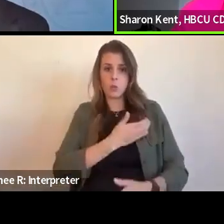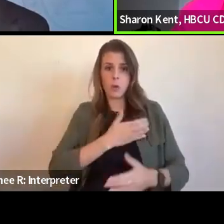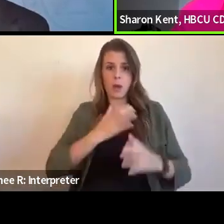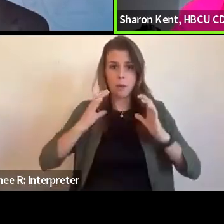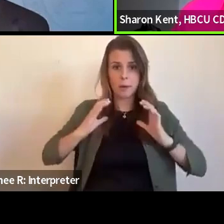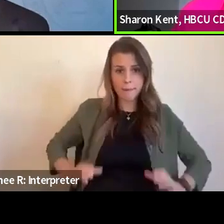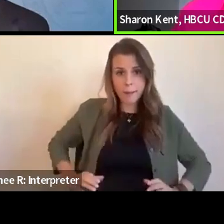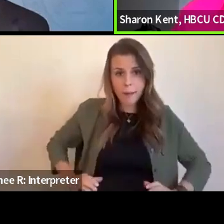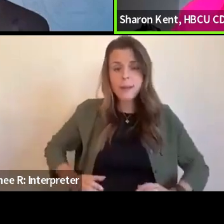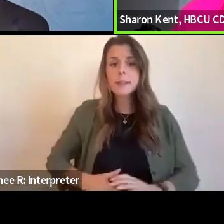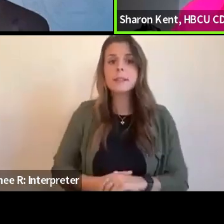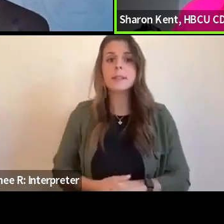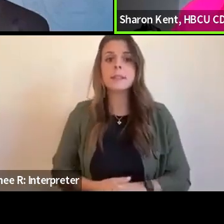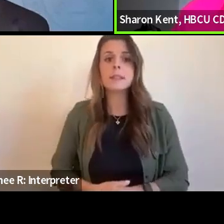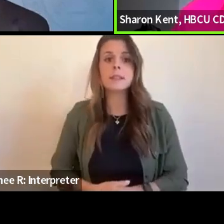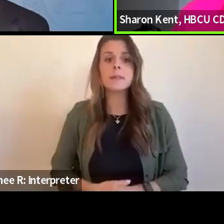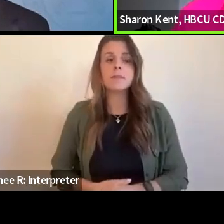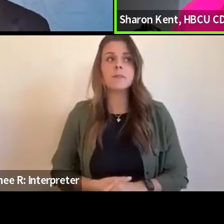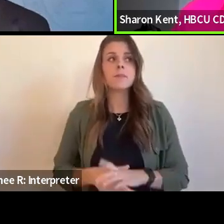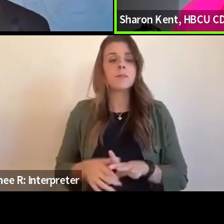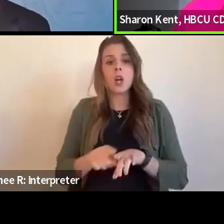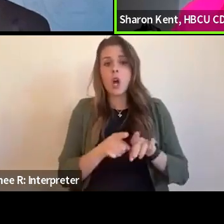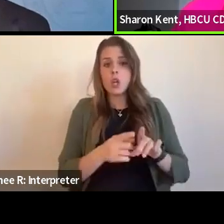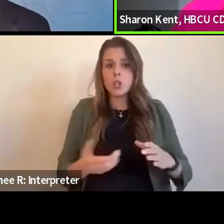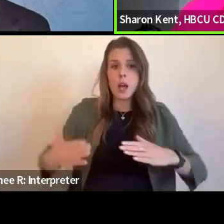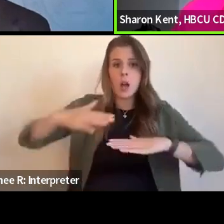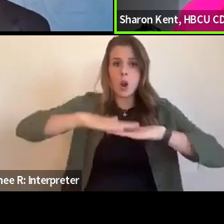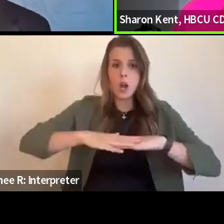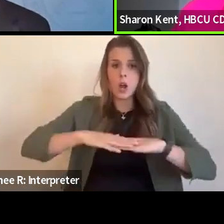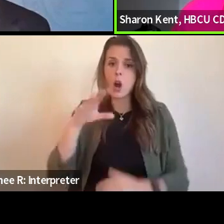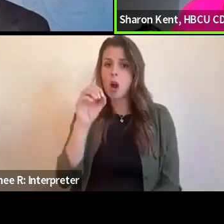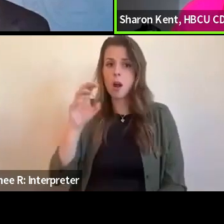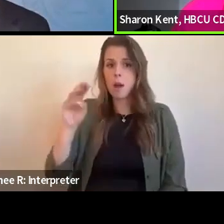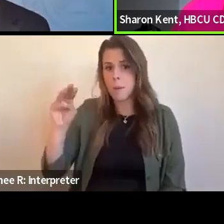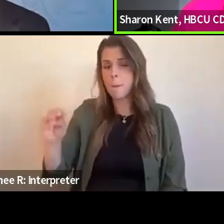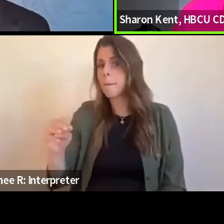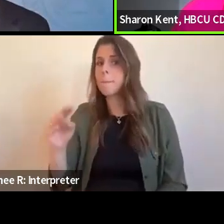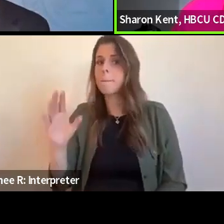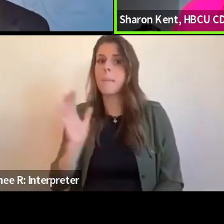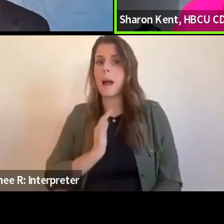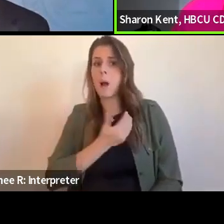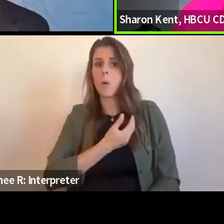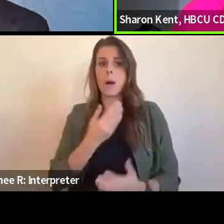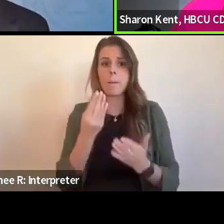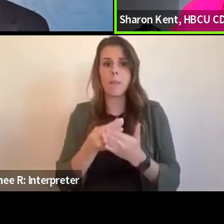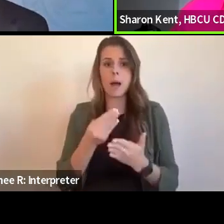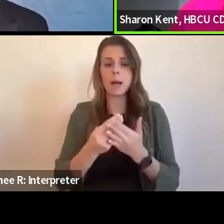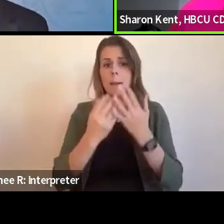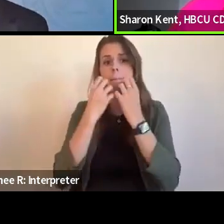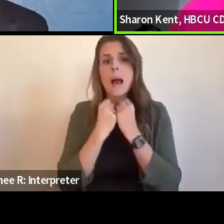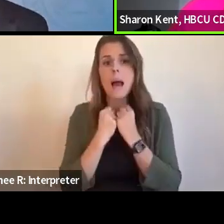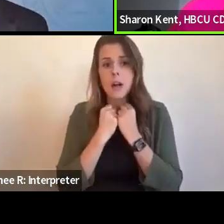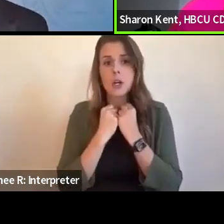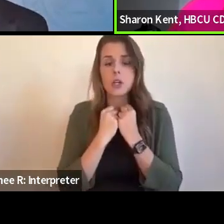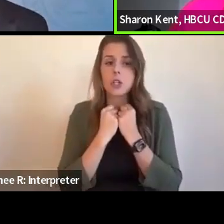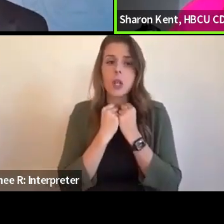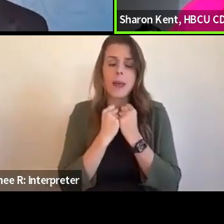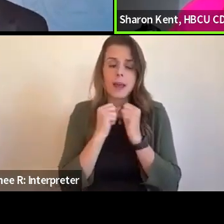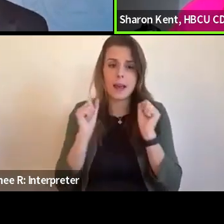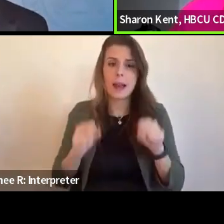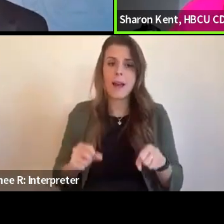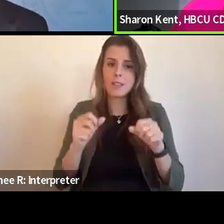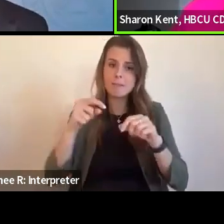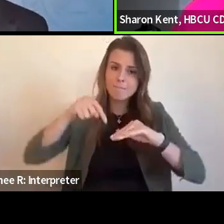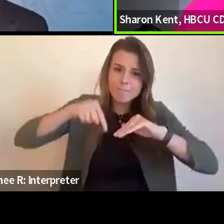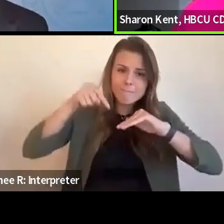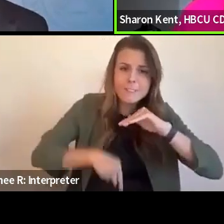then supplement what we have on our Money Matters platform, so they can have more in-depth education